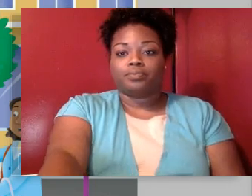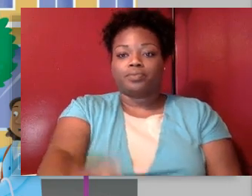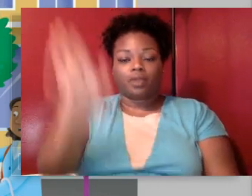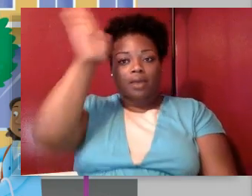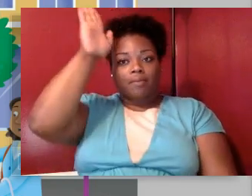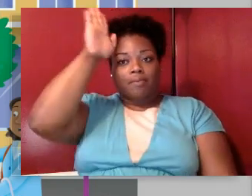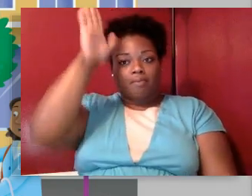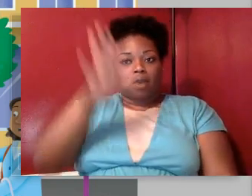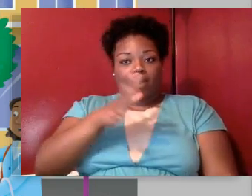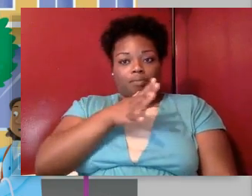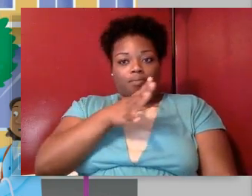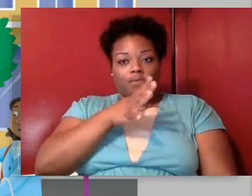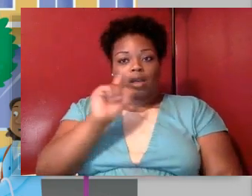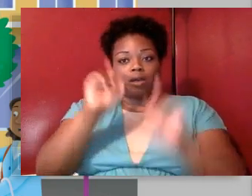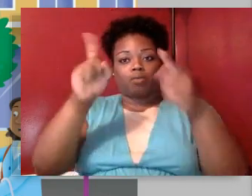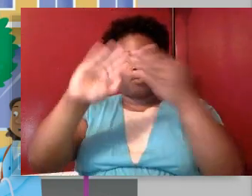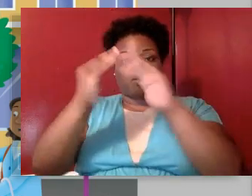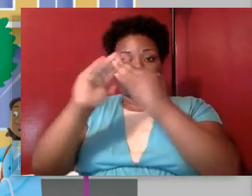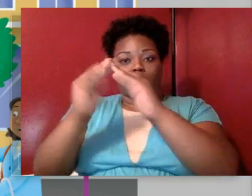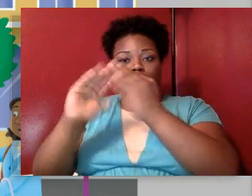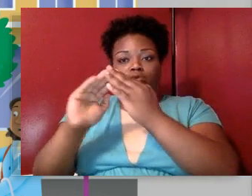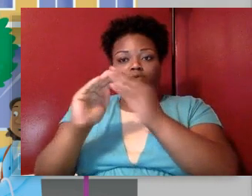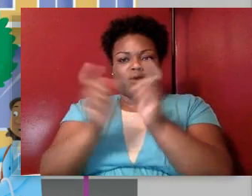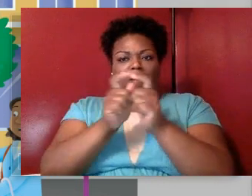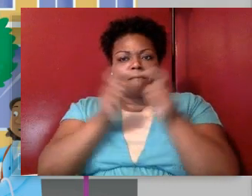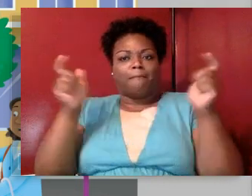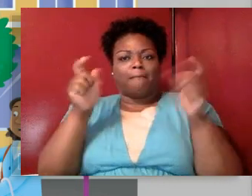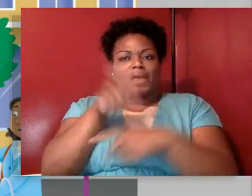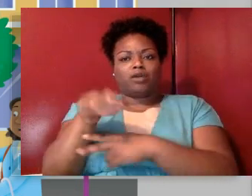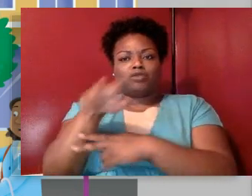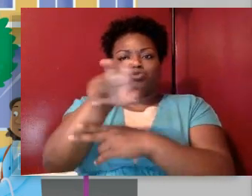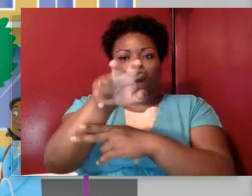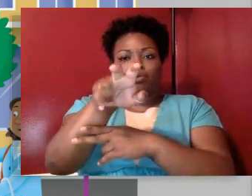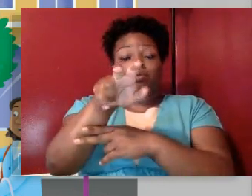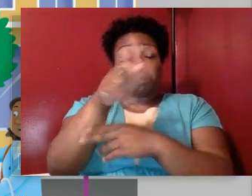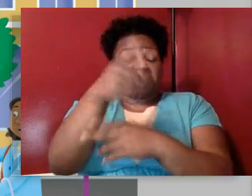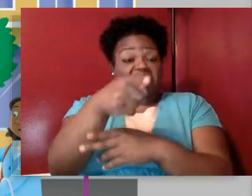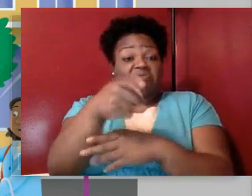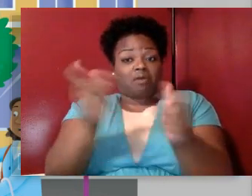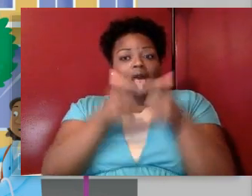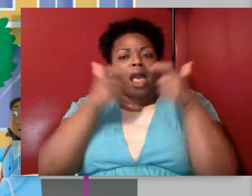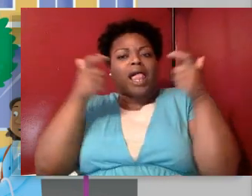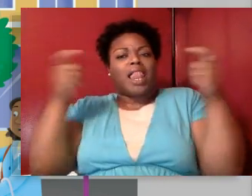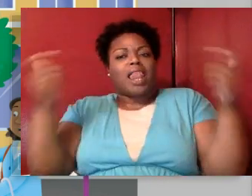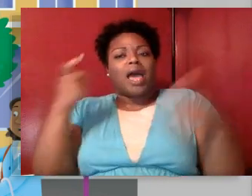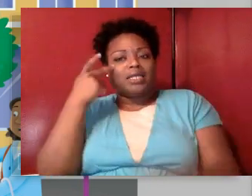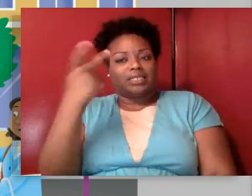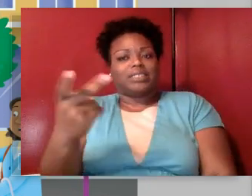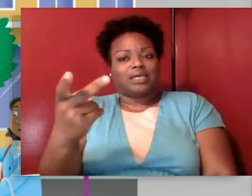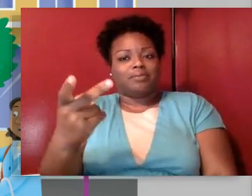Ben and Mom head to town. It is a big trip. There is a lot to see.